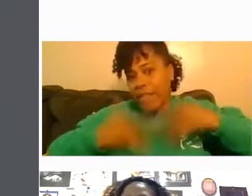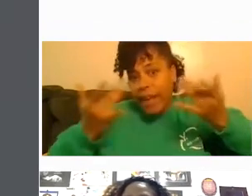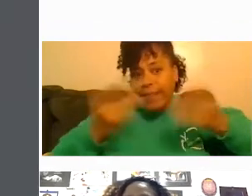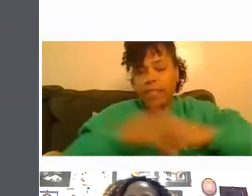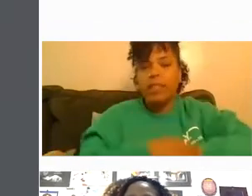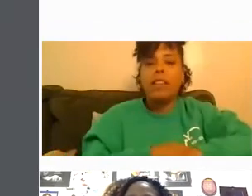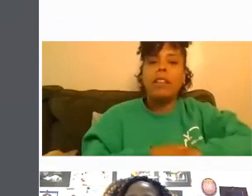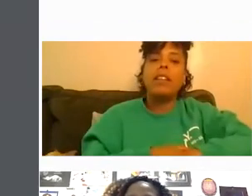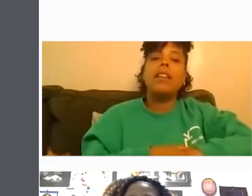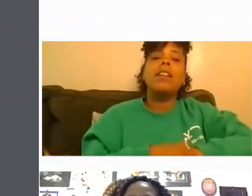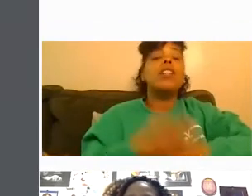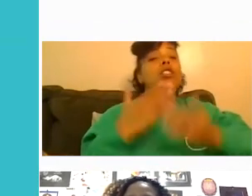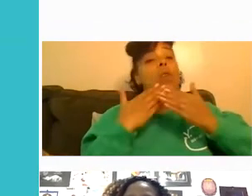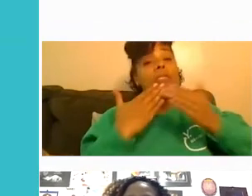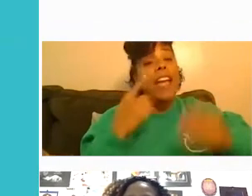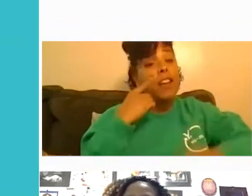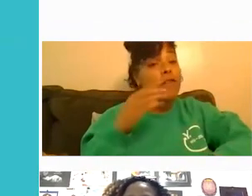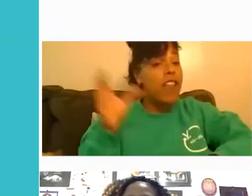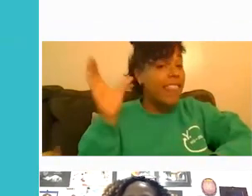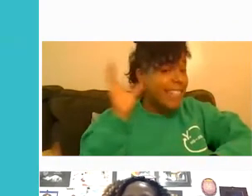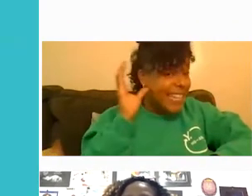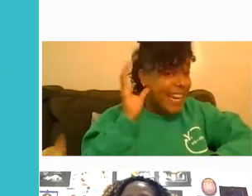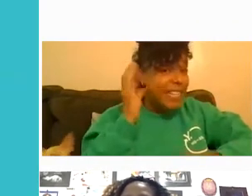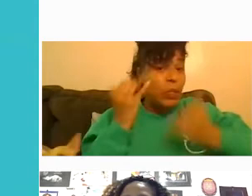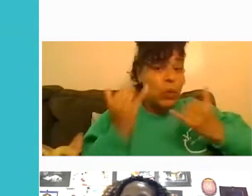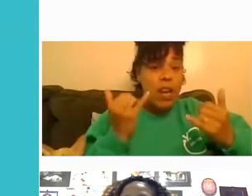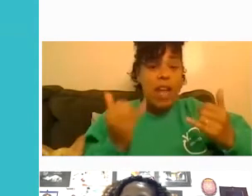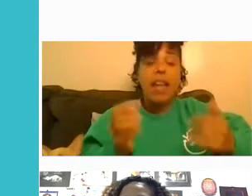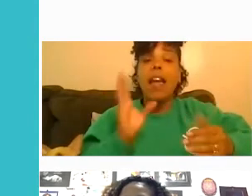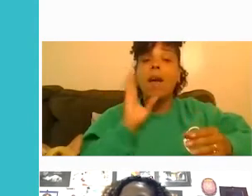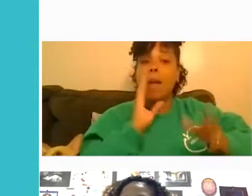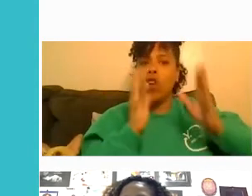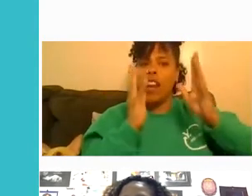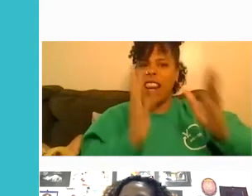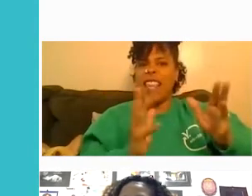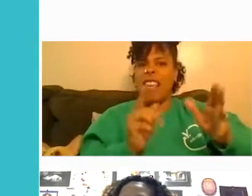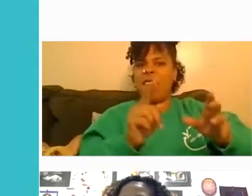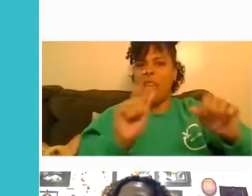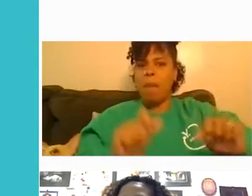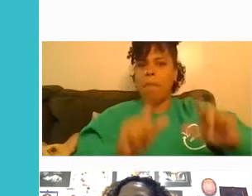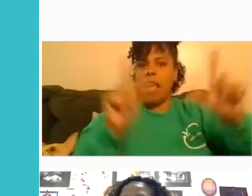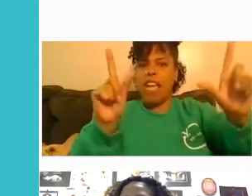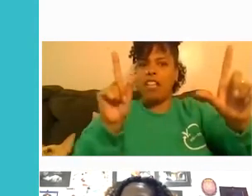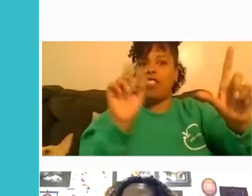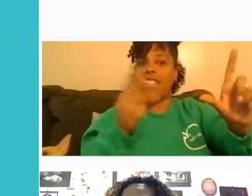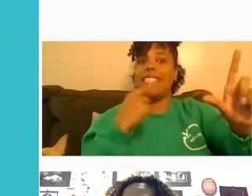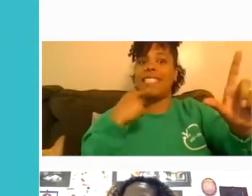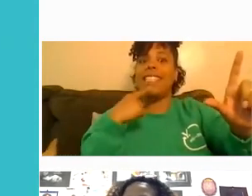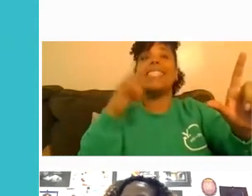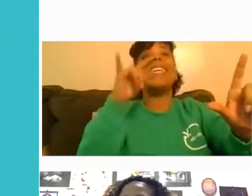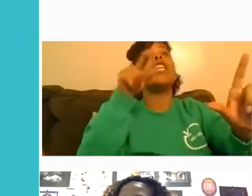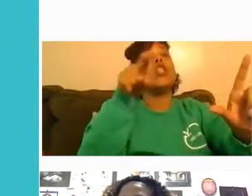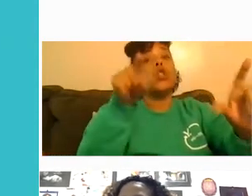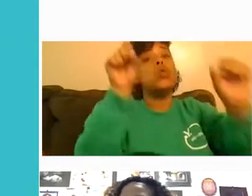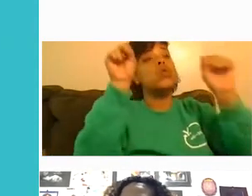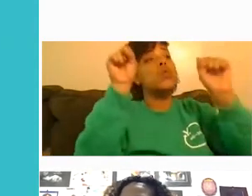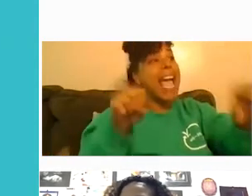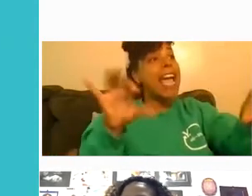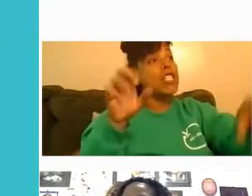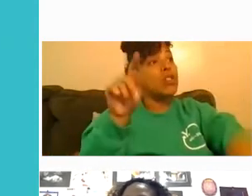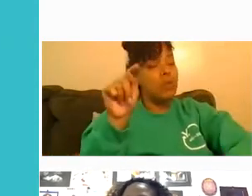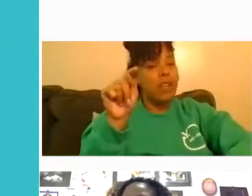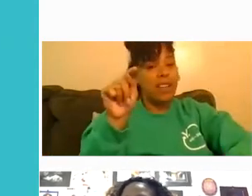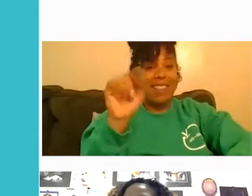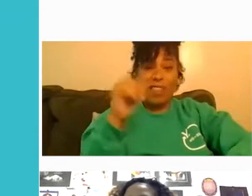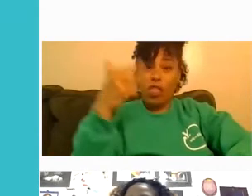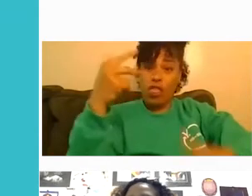on this page here when it tells you, yes, you can do everything we talked about, those 3 things,